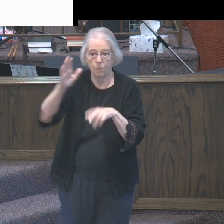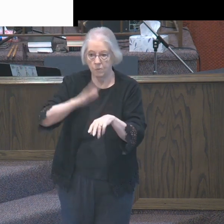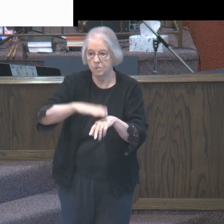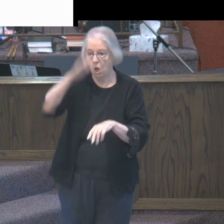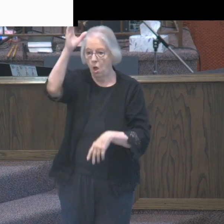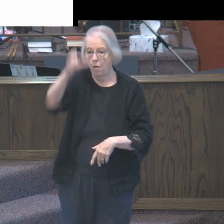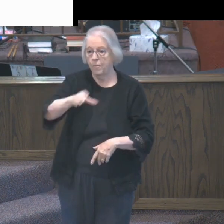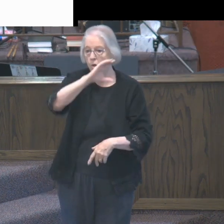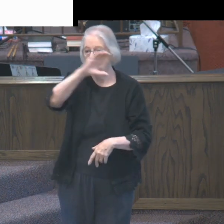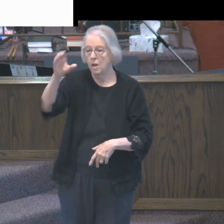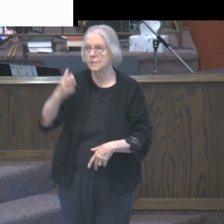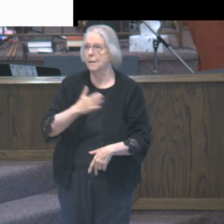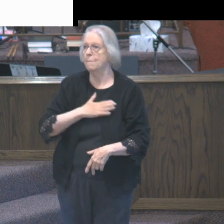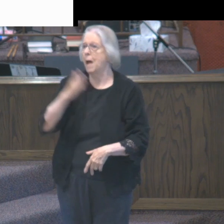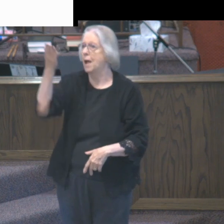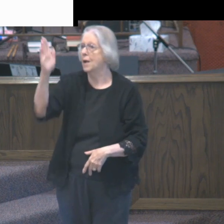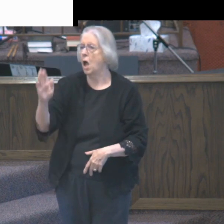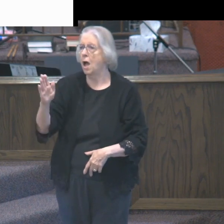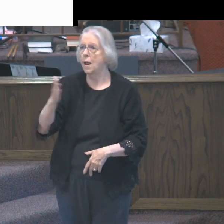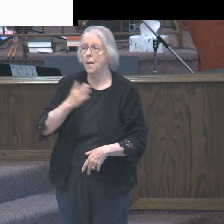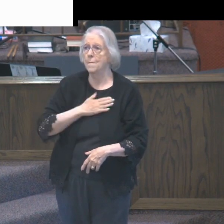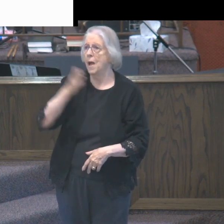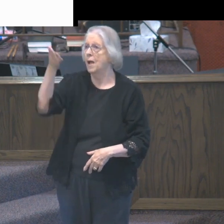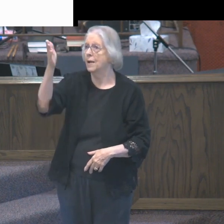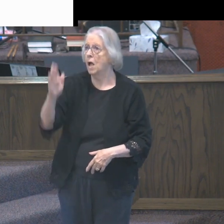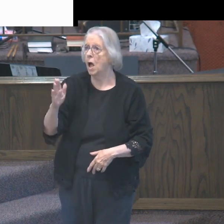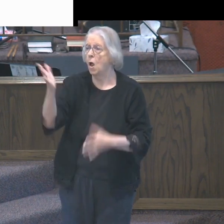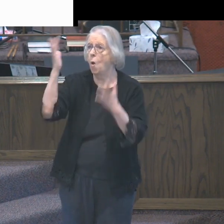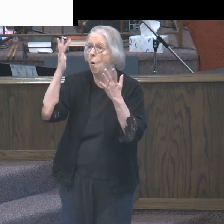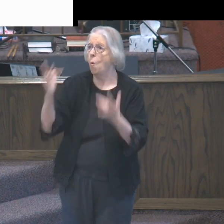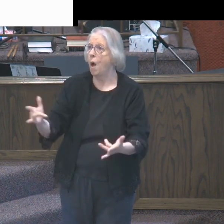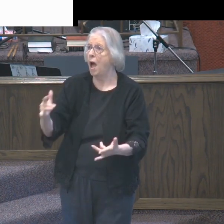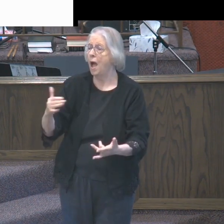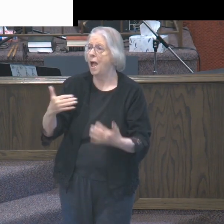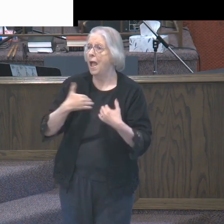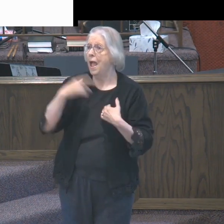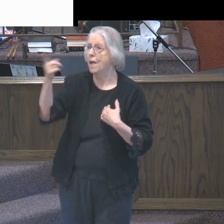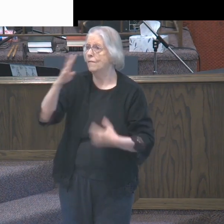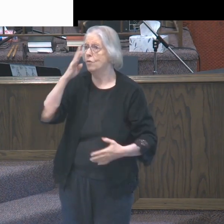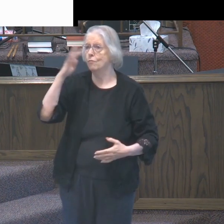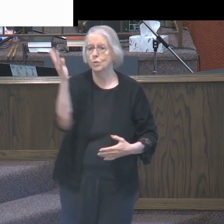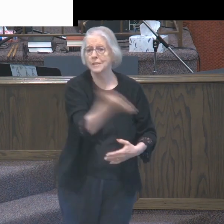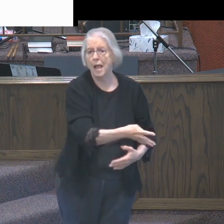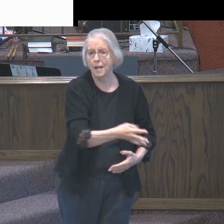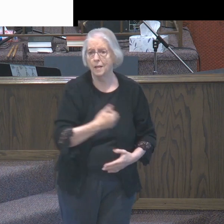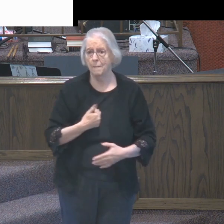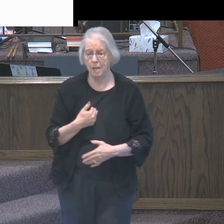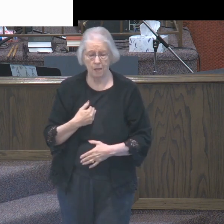He said, my God, why have you forsaken me? It's the only prayer that Jesus offered